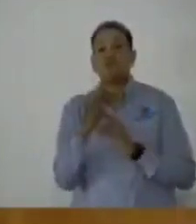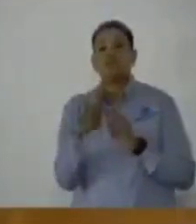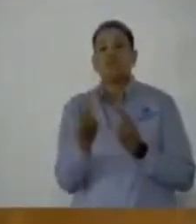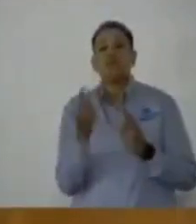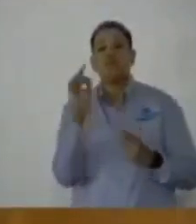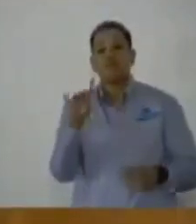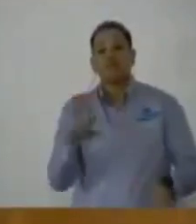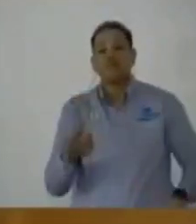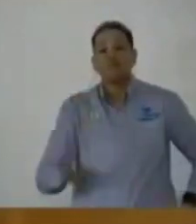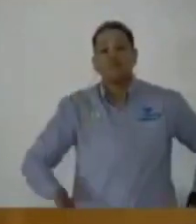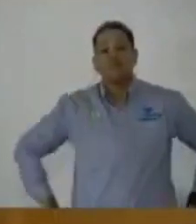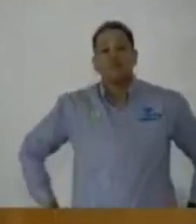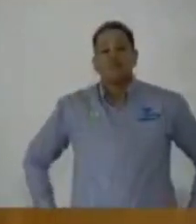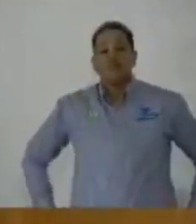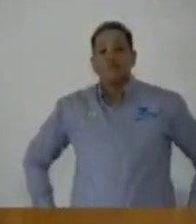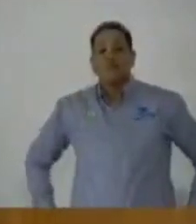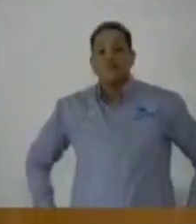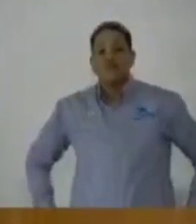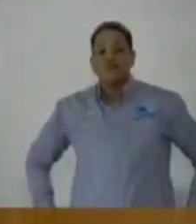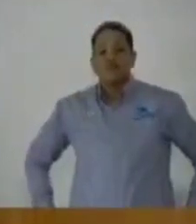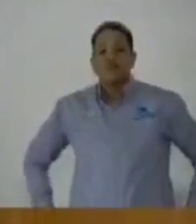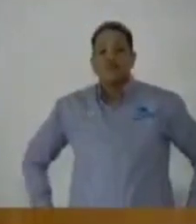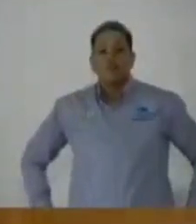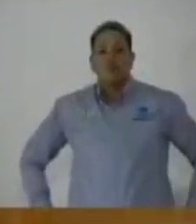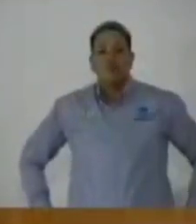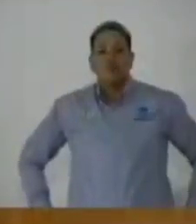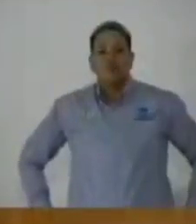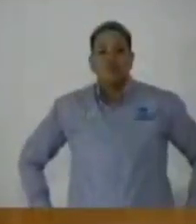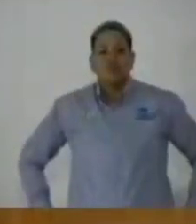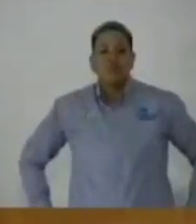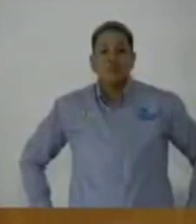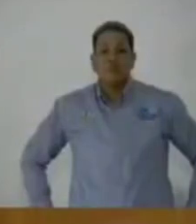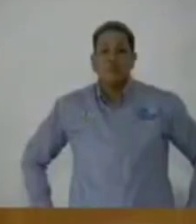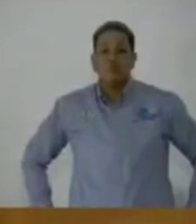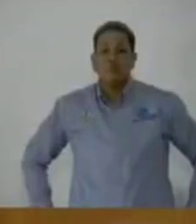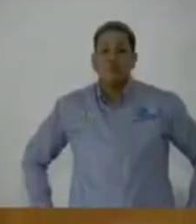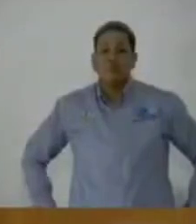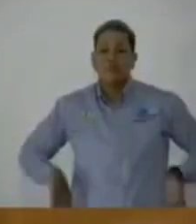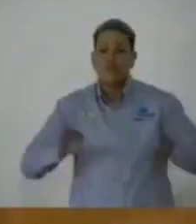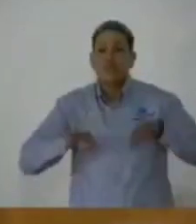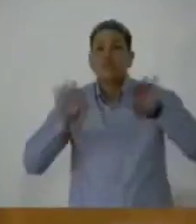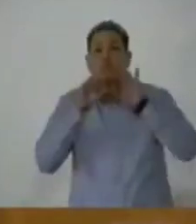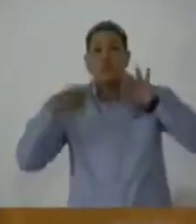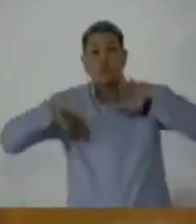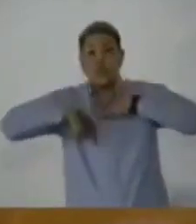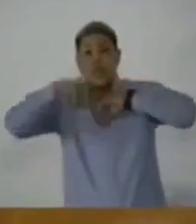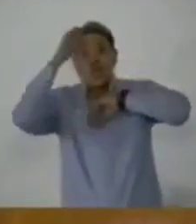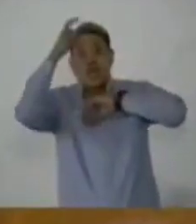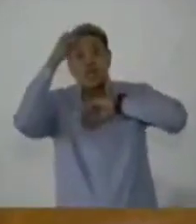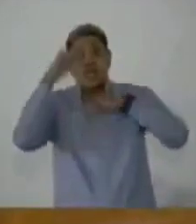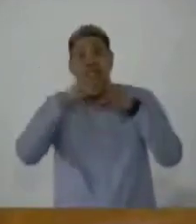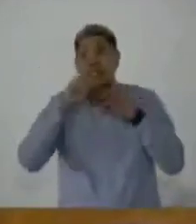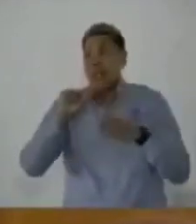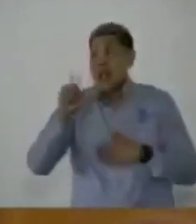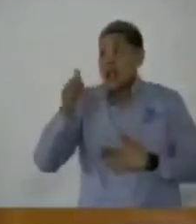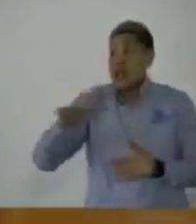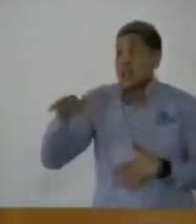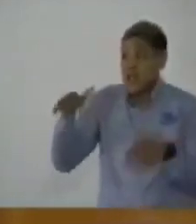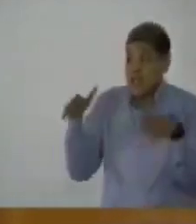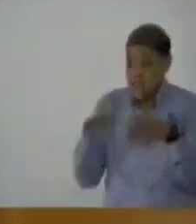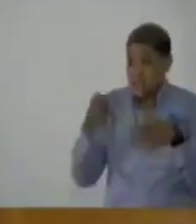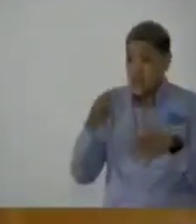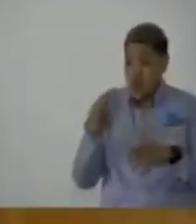the leader of opposition was making. It's important that we understand that, because in any other entity